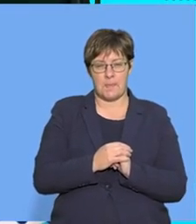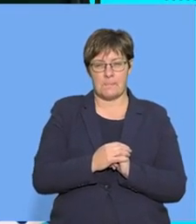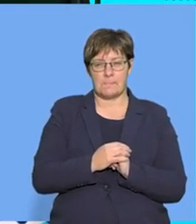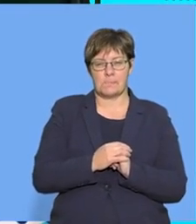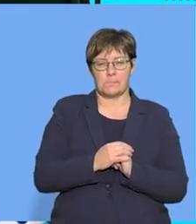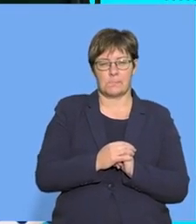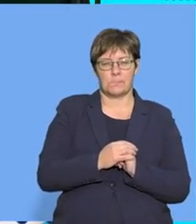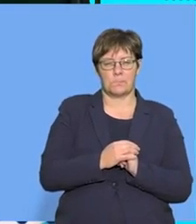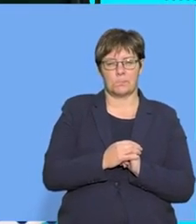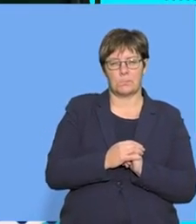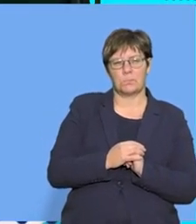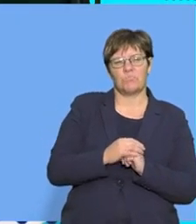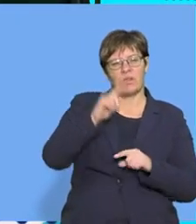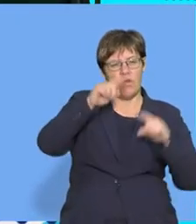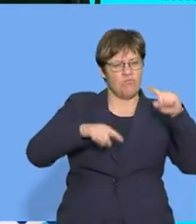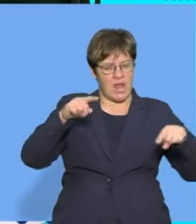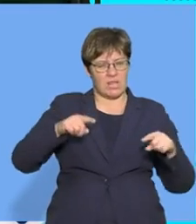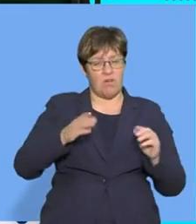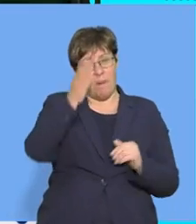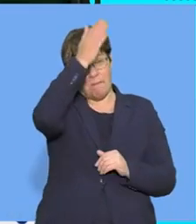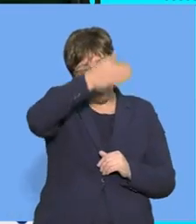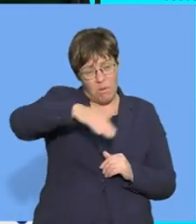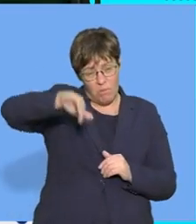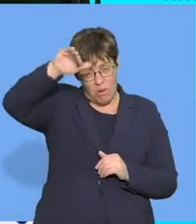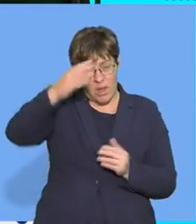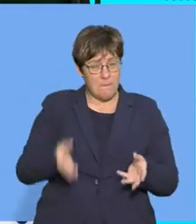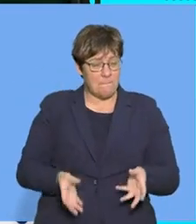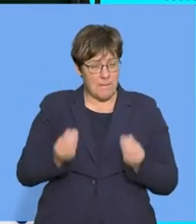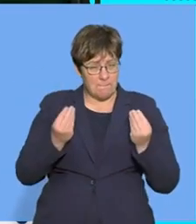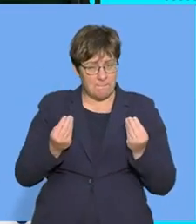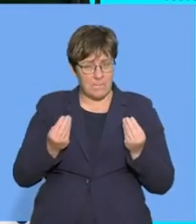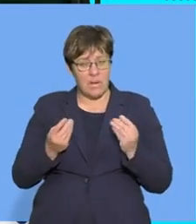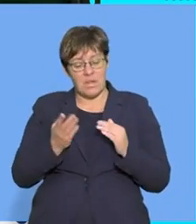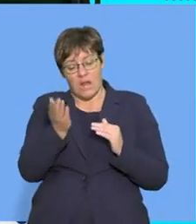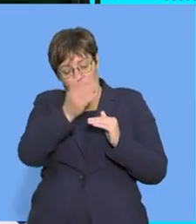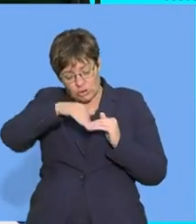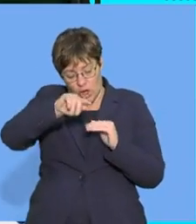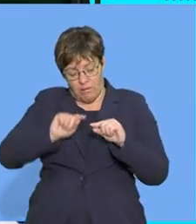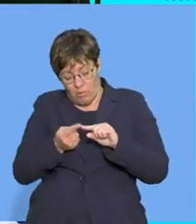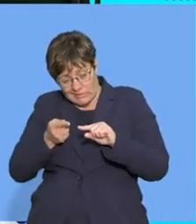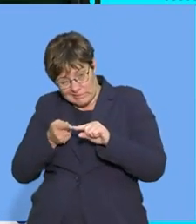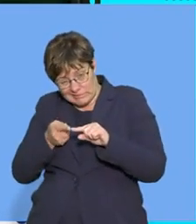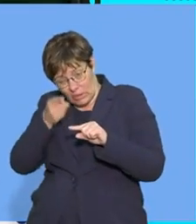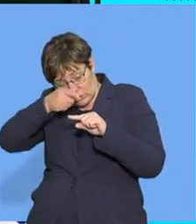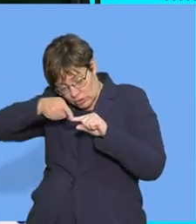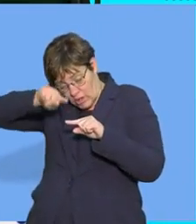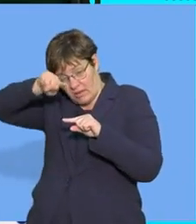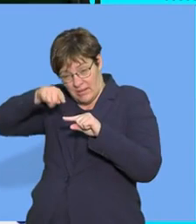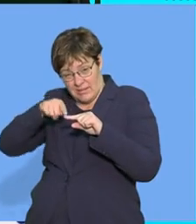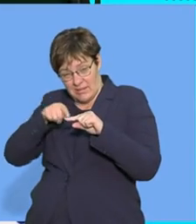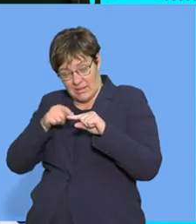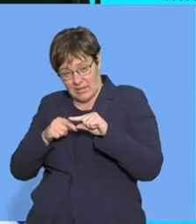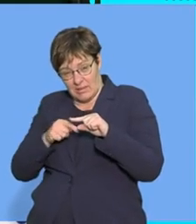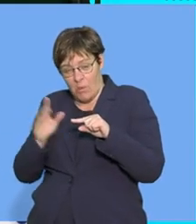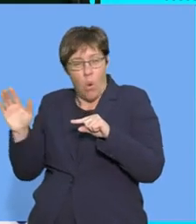a parabola, I need the turning point of the parabola. The turning point, I don't need the whole thing, right? It's